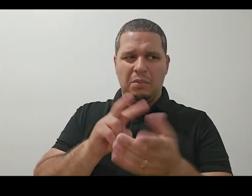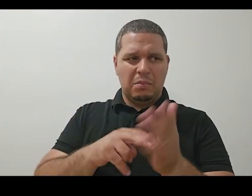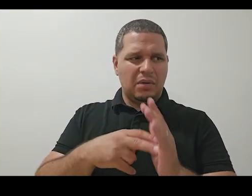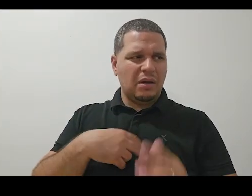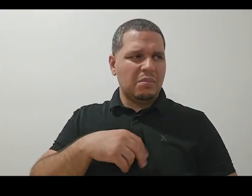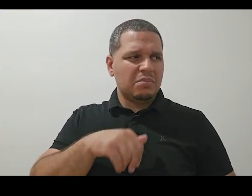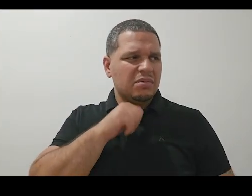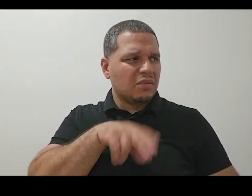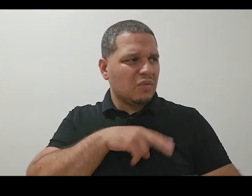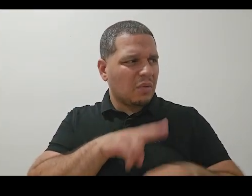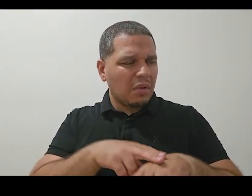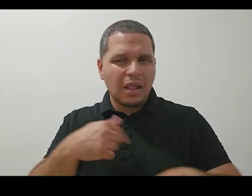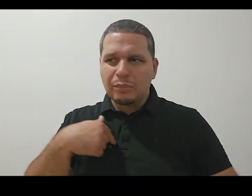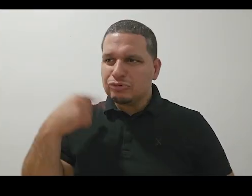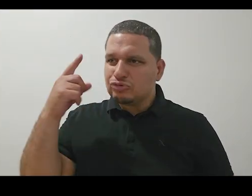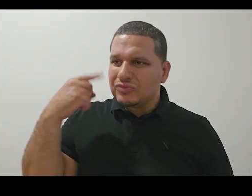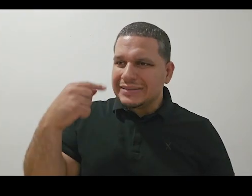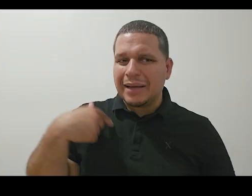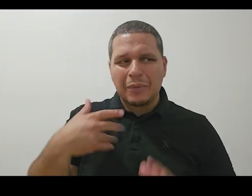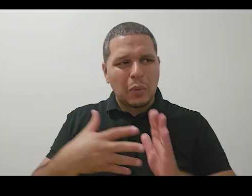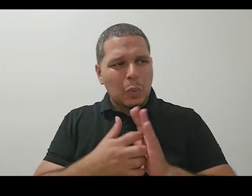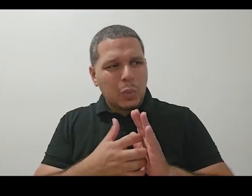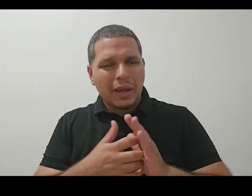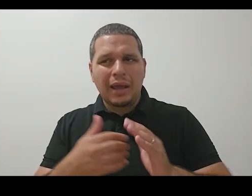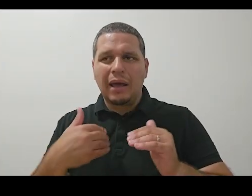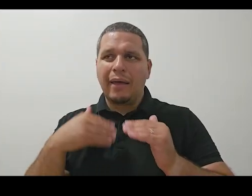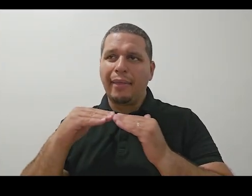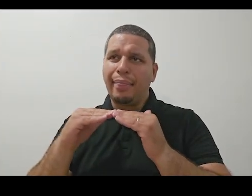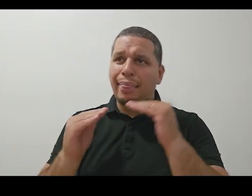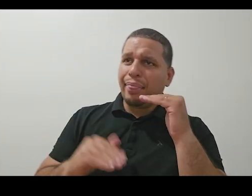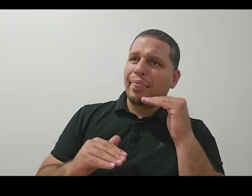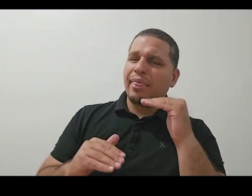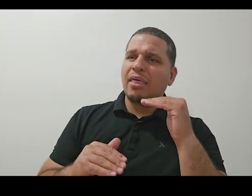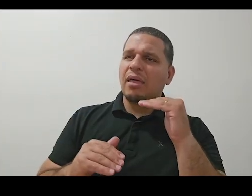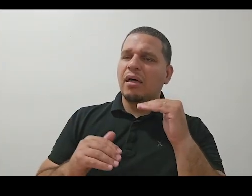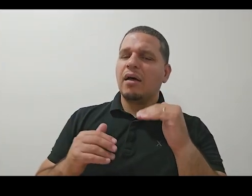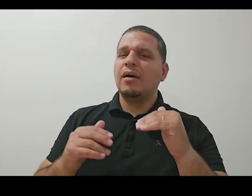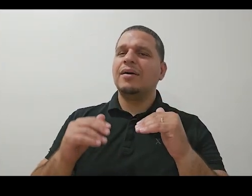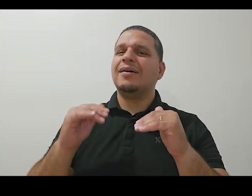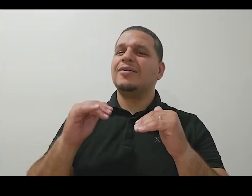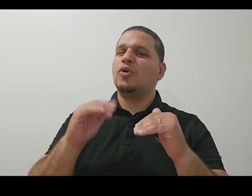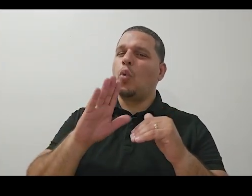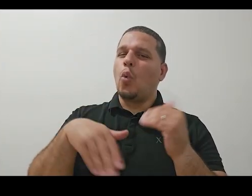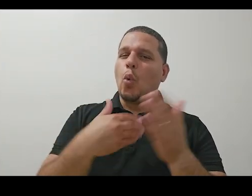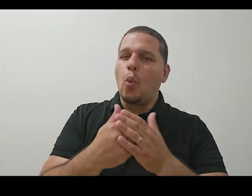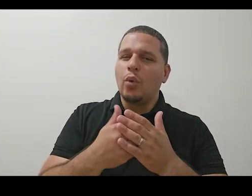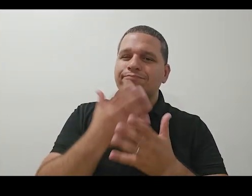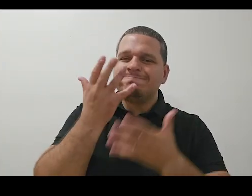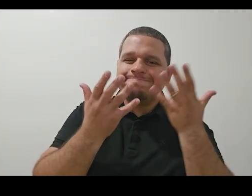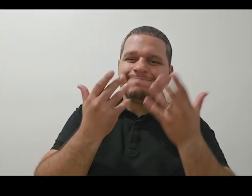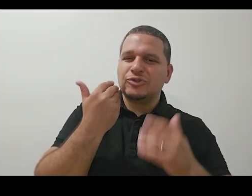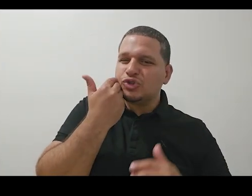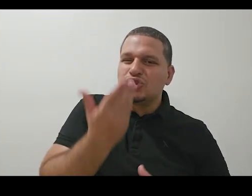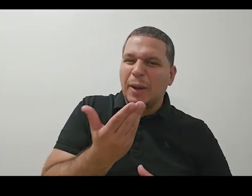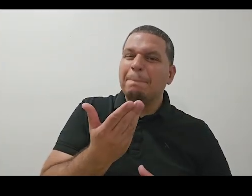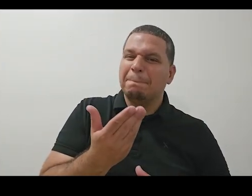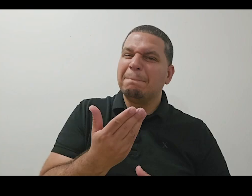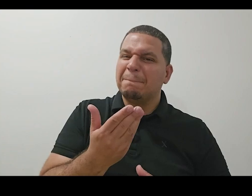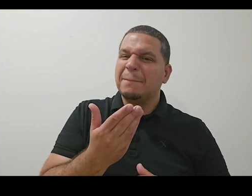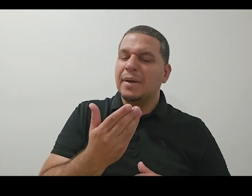abnormal, I'm crazy, I'm weak, I'm less than, right? All of those shameful stigma.